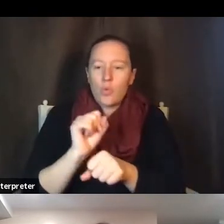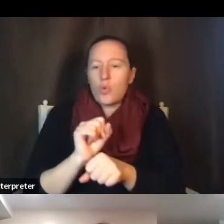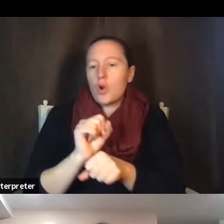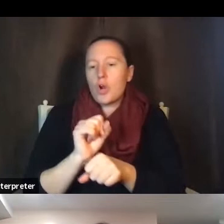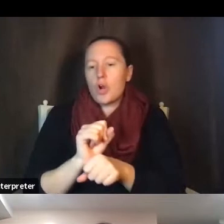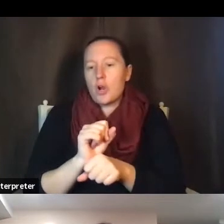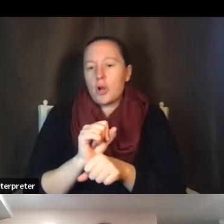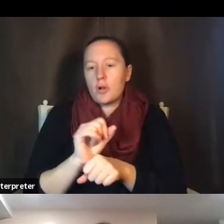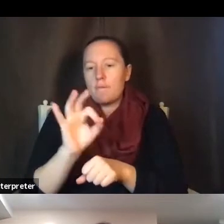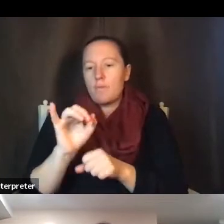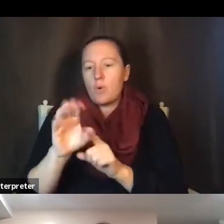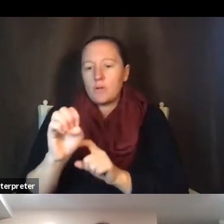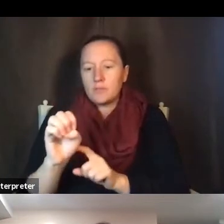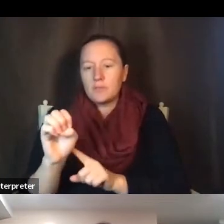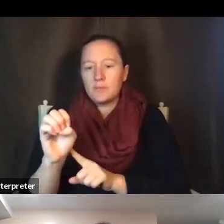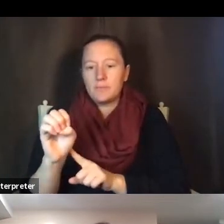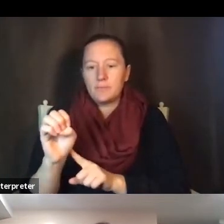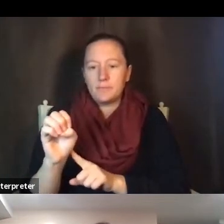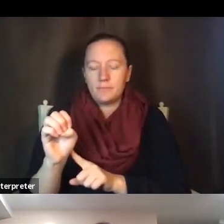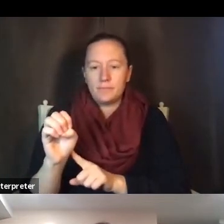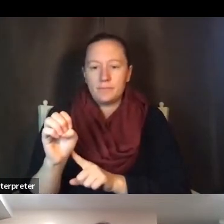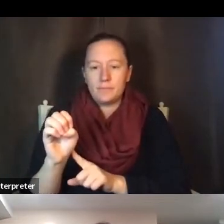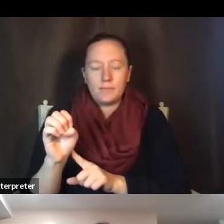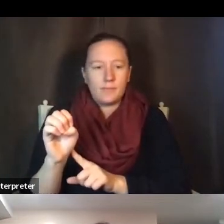priority populations was noted.